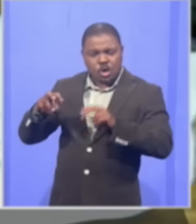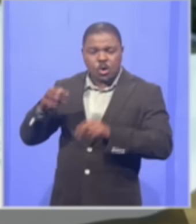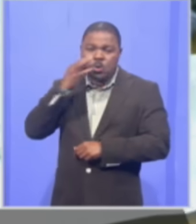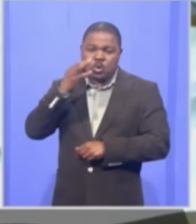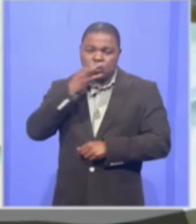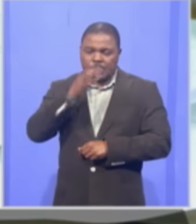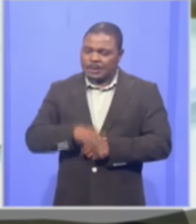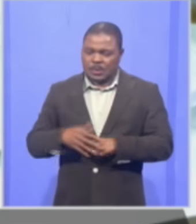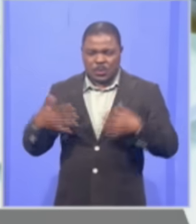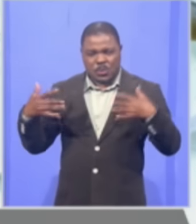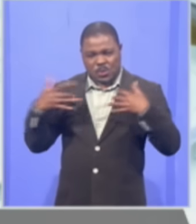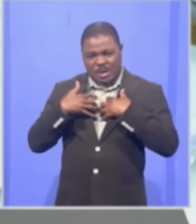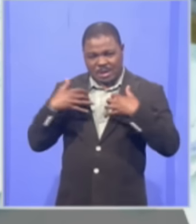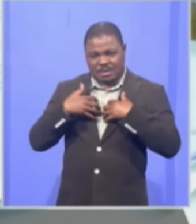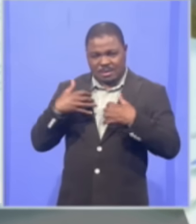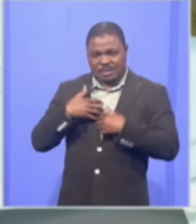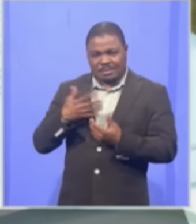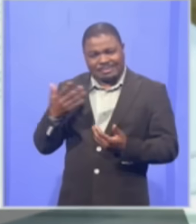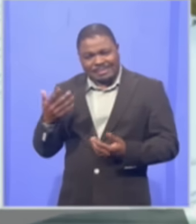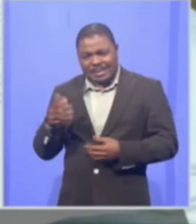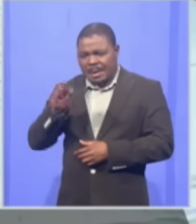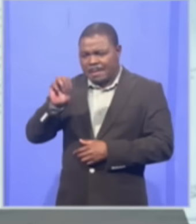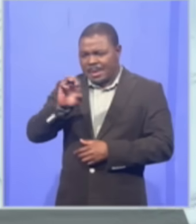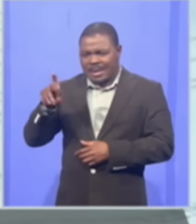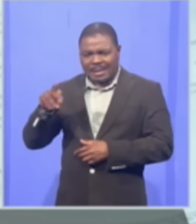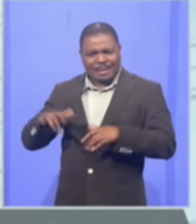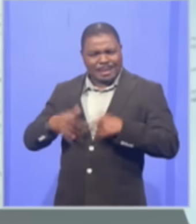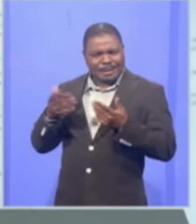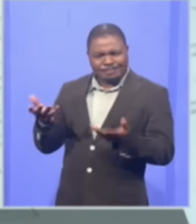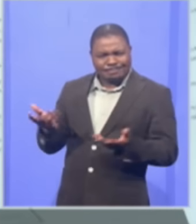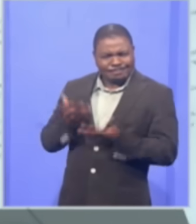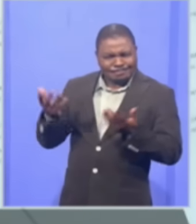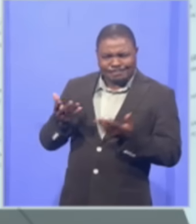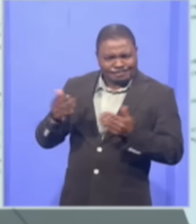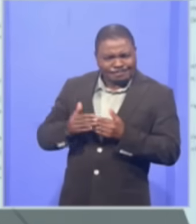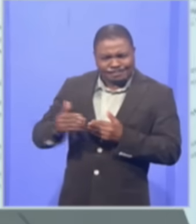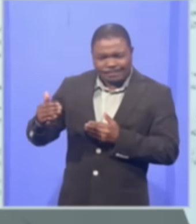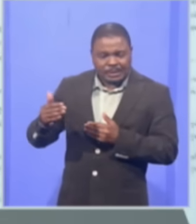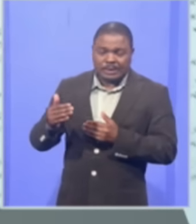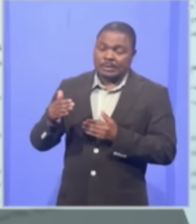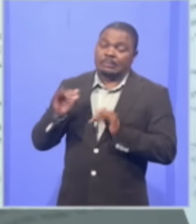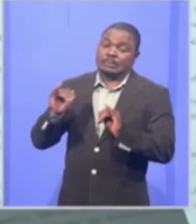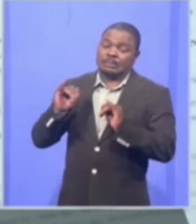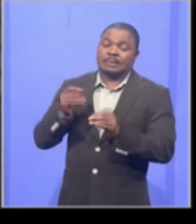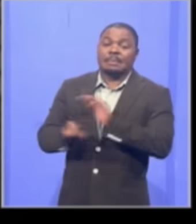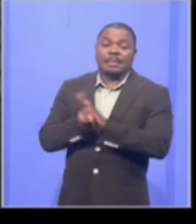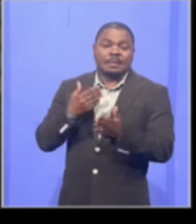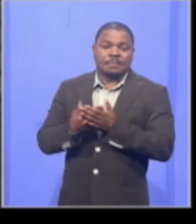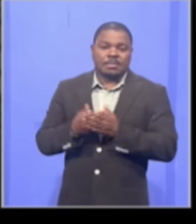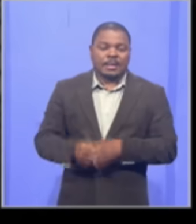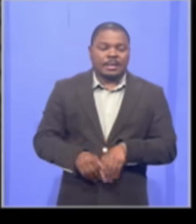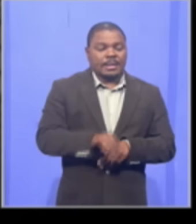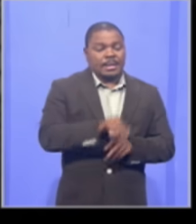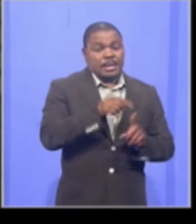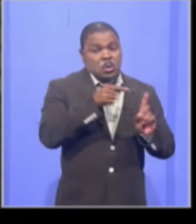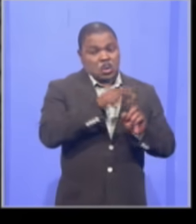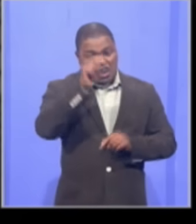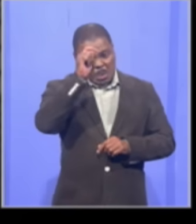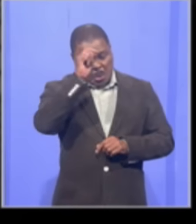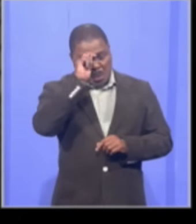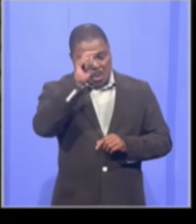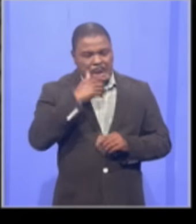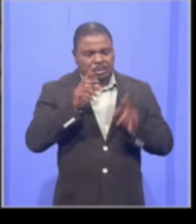o na le ngongoreho e kgolo ka bophelo ba Mick ebang a ka lokollwa ditlamong. Setopo sa Jaden Lee se ile sa fumanwa